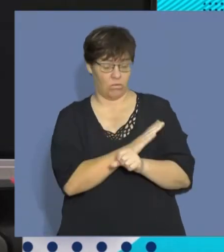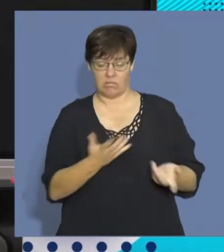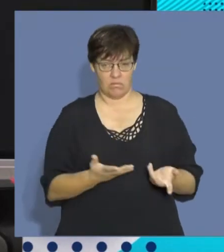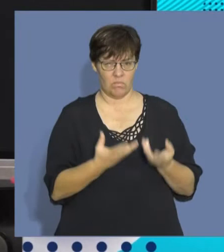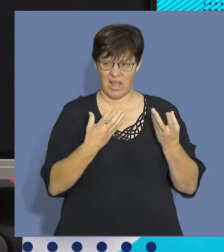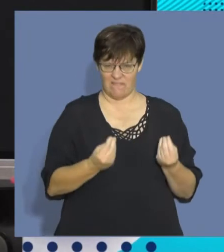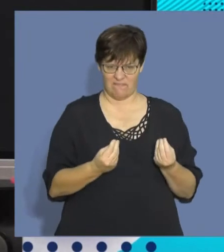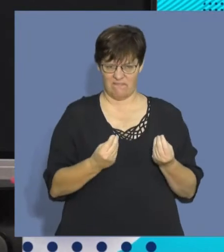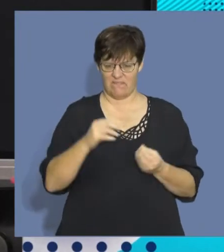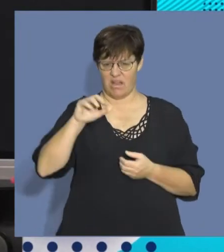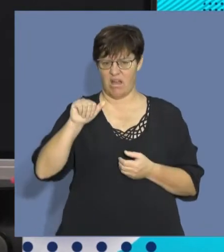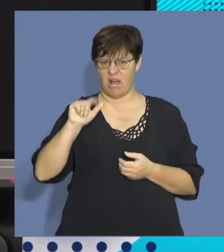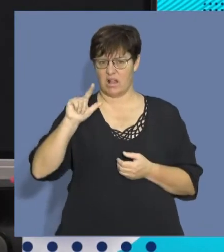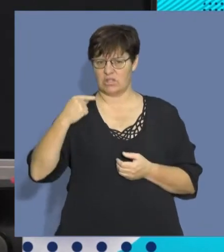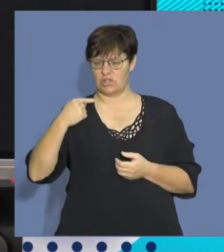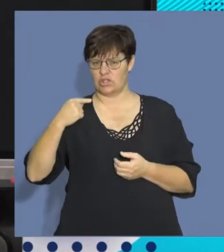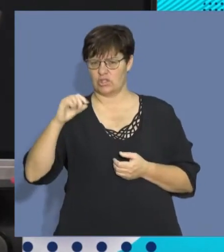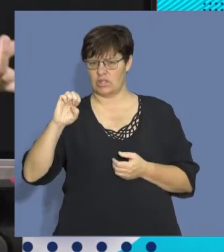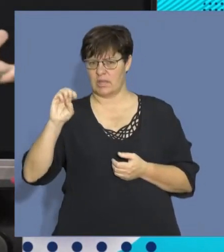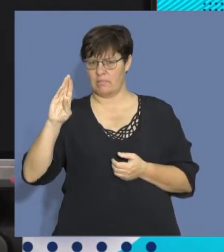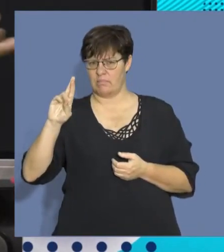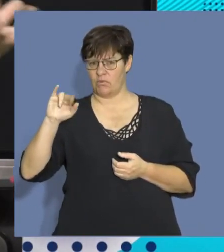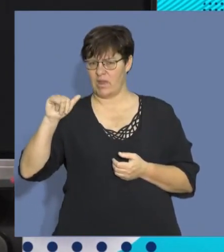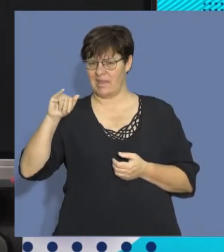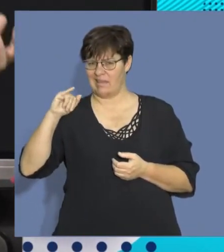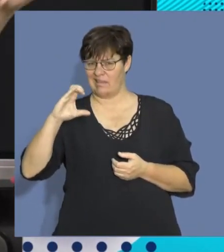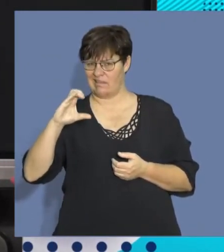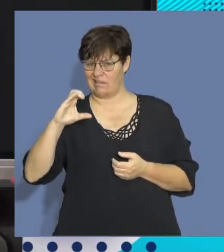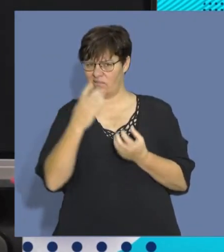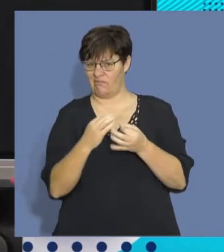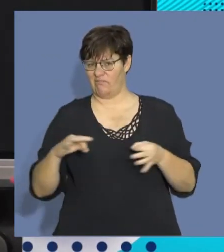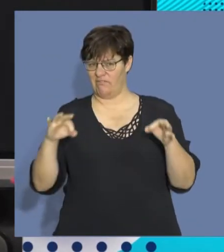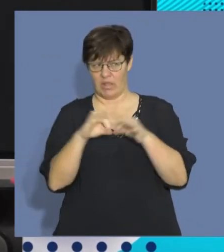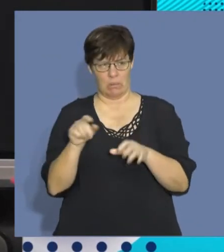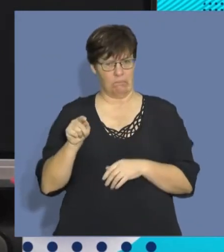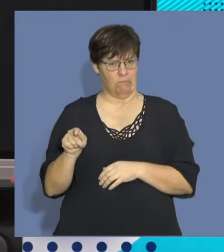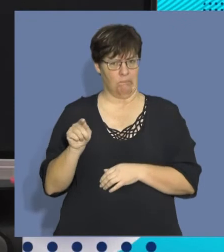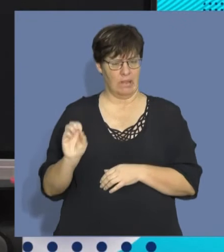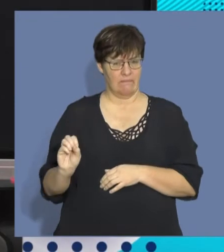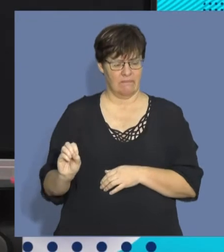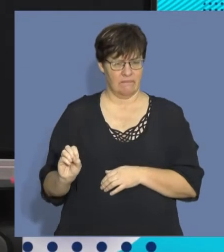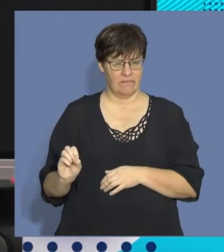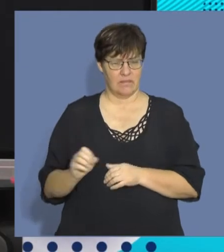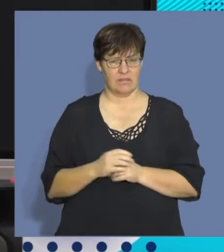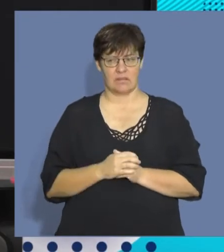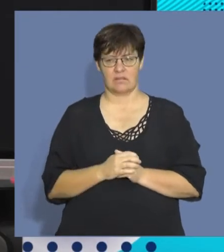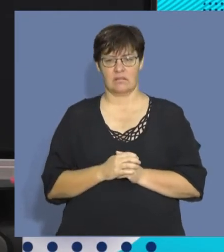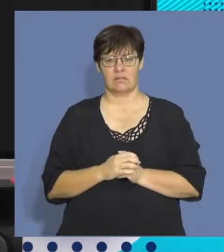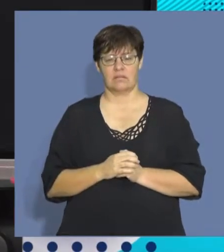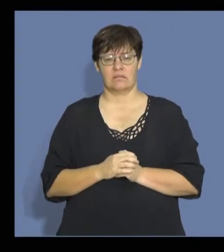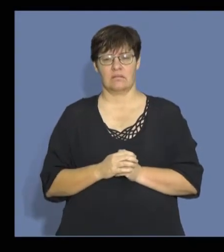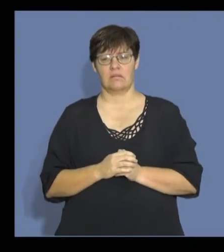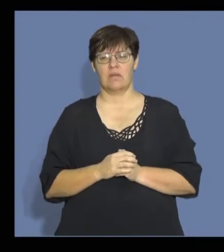We have algebraic kind of letters, values. And so the way that we're going to be doing this